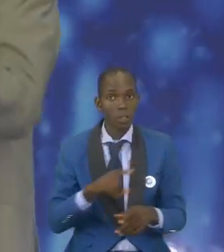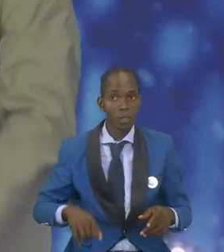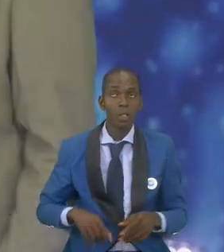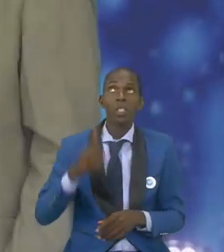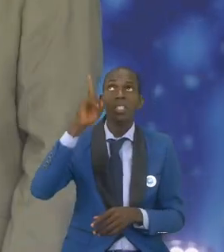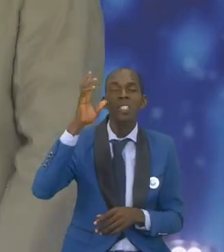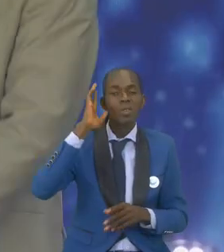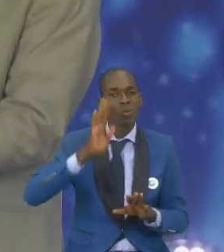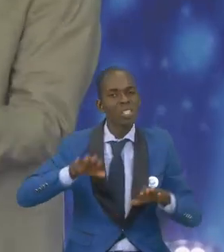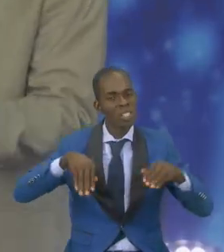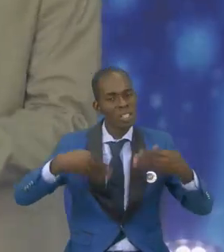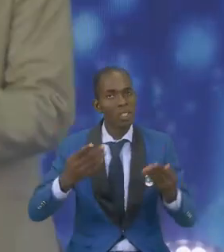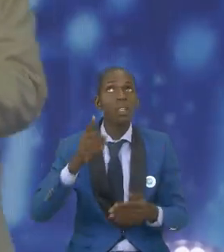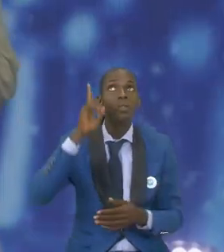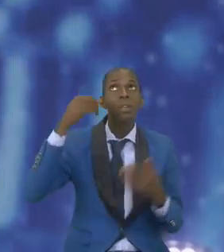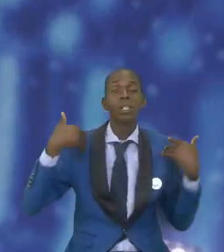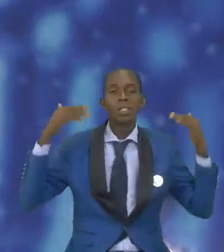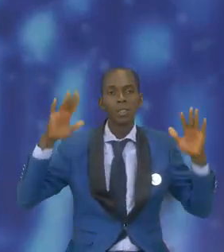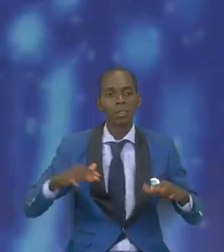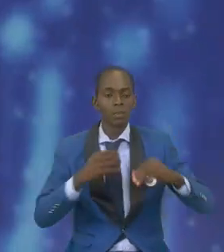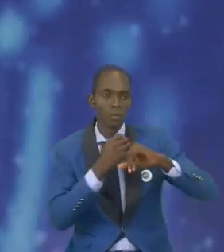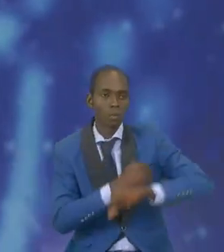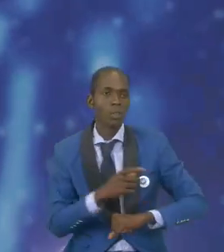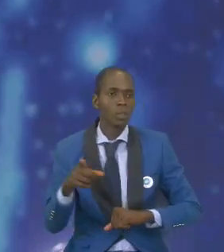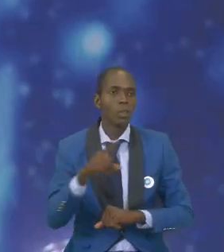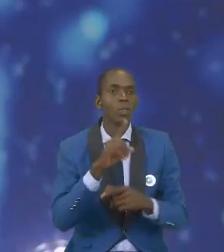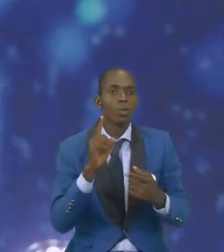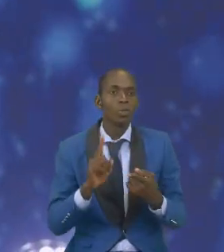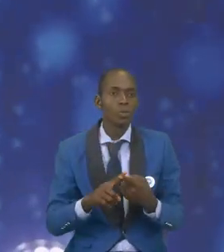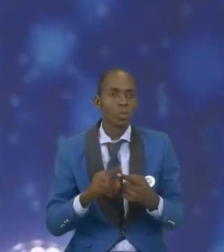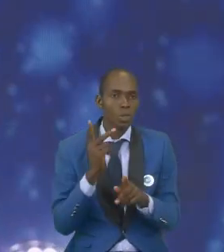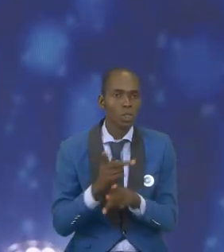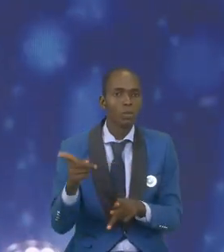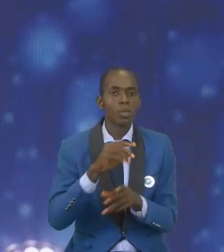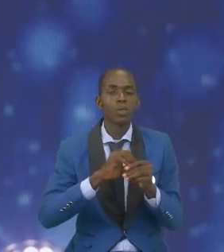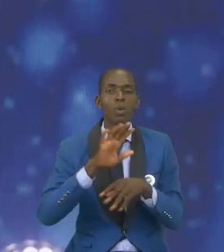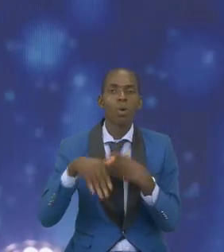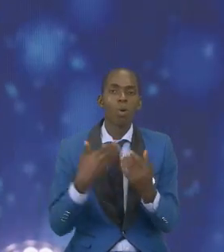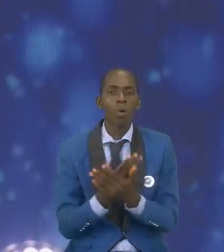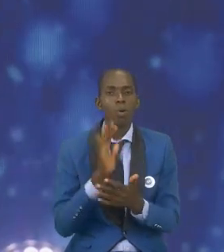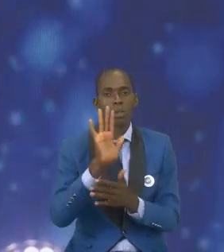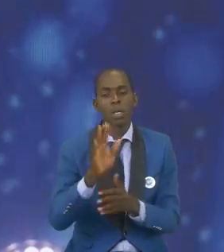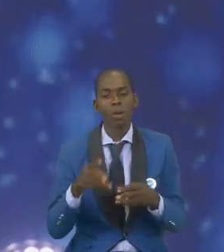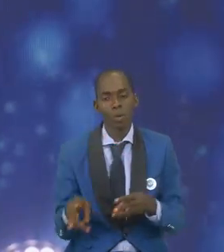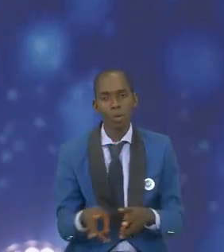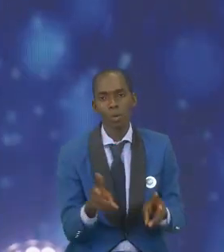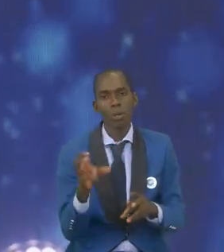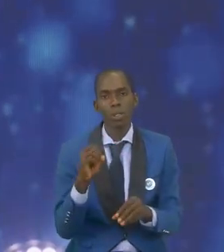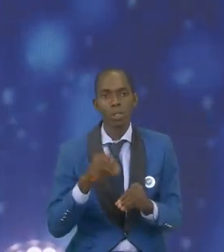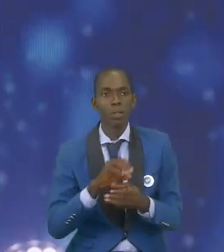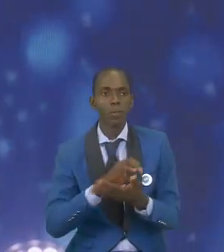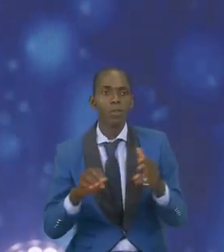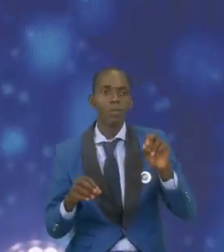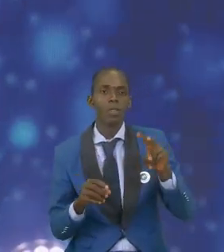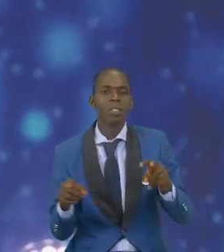his angels charge over thee to keep thee in all thy ways. Then in verse 12, it says,